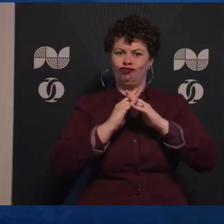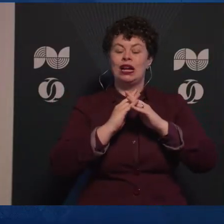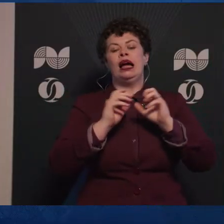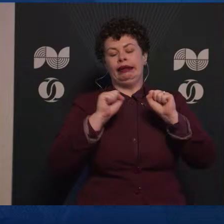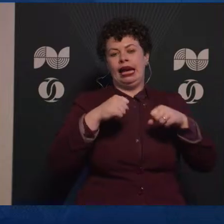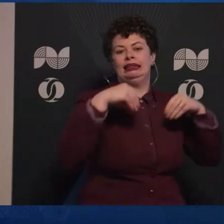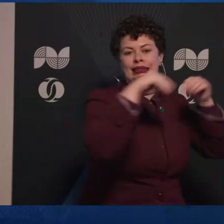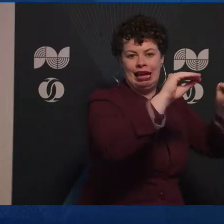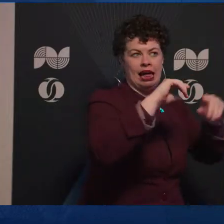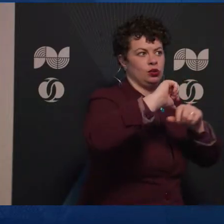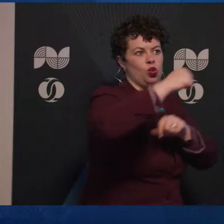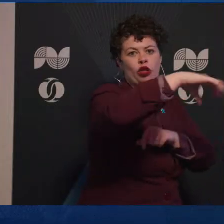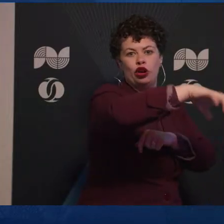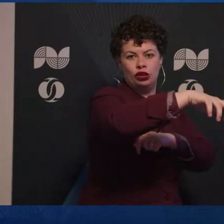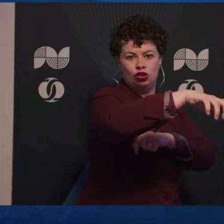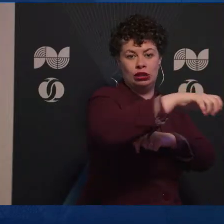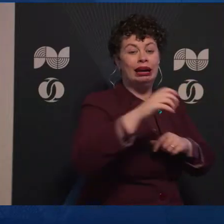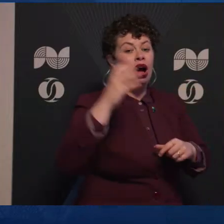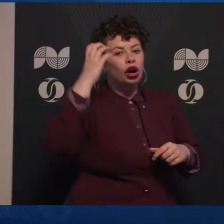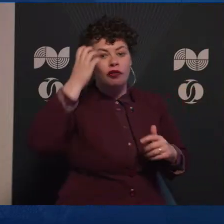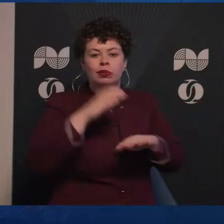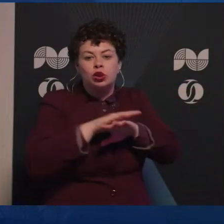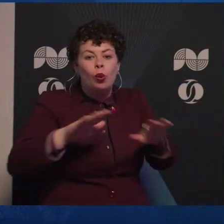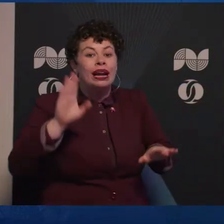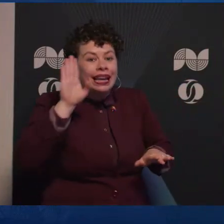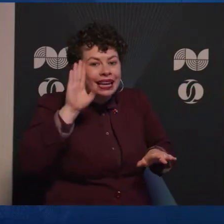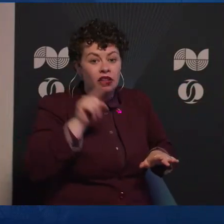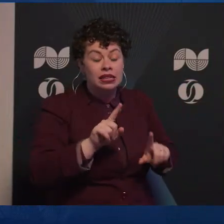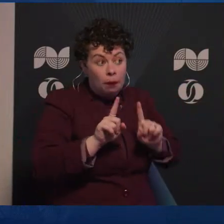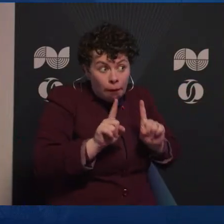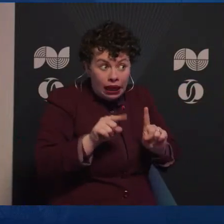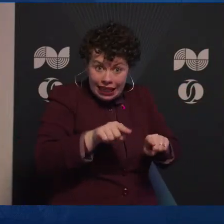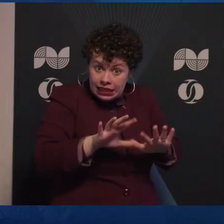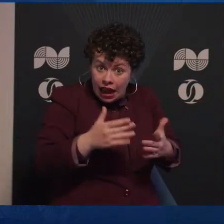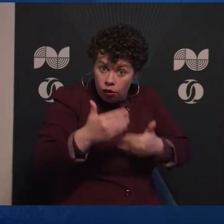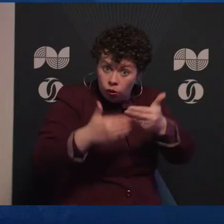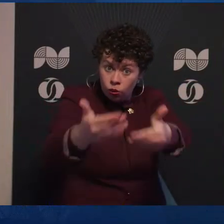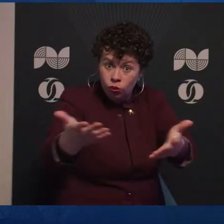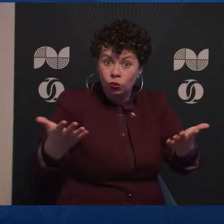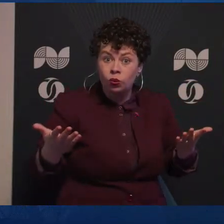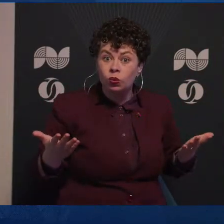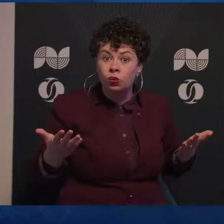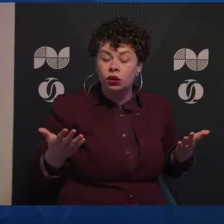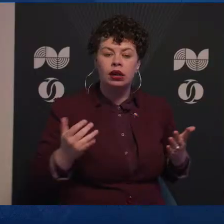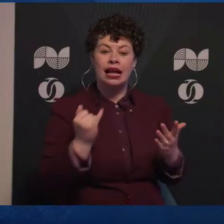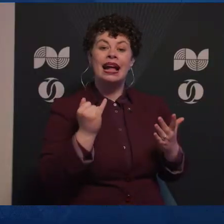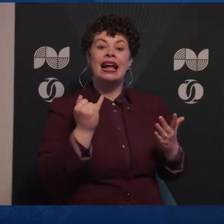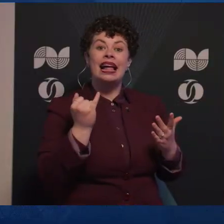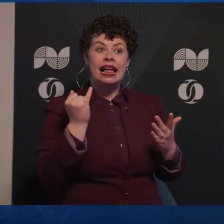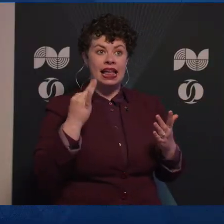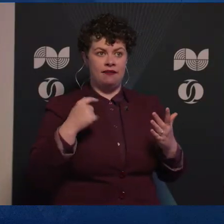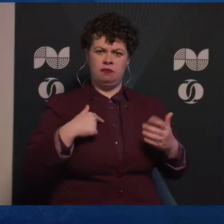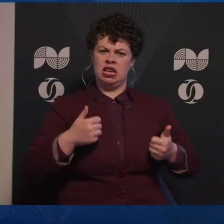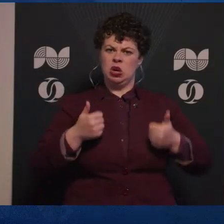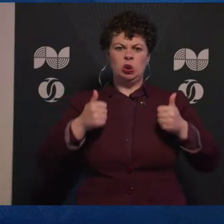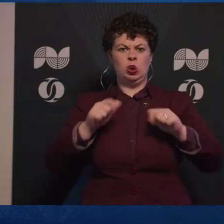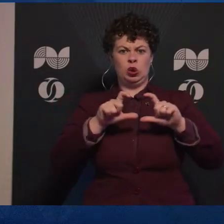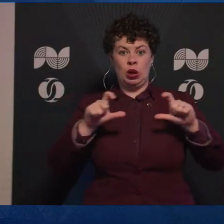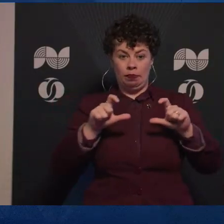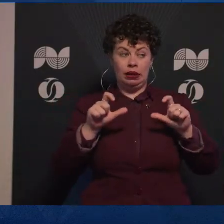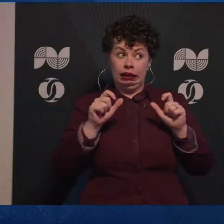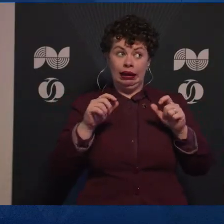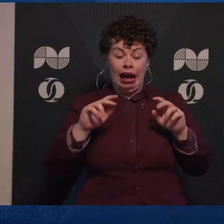the reality. Exporters typically are the few percent, of the distribution of firms. They are the best firms.